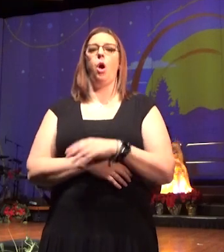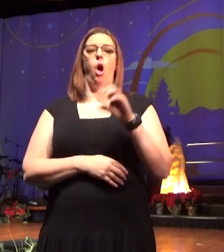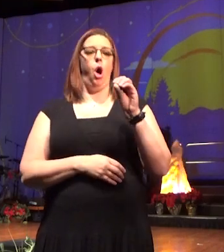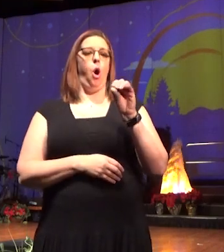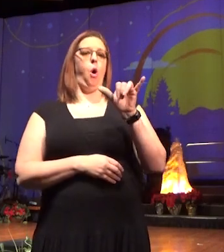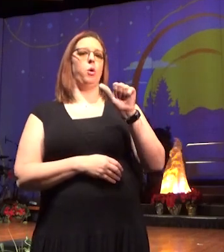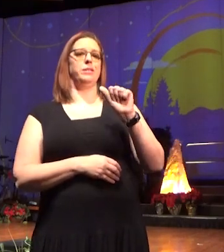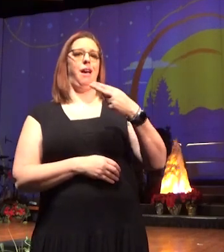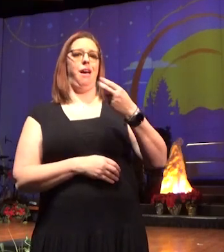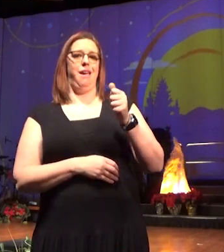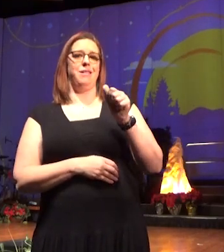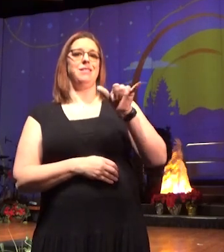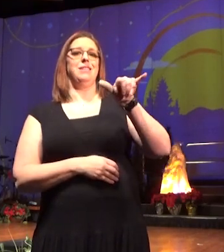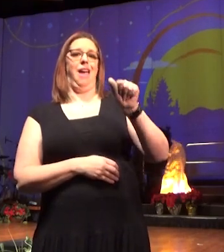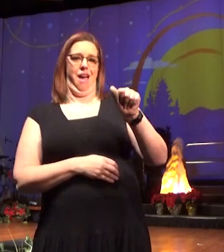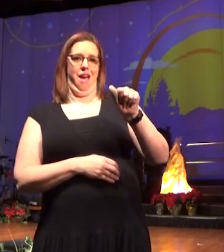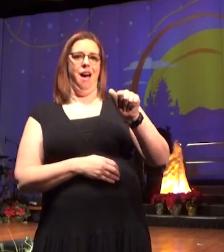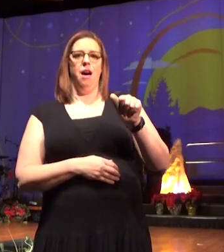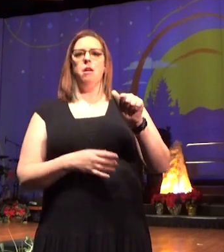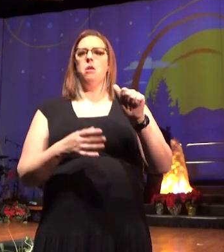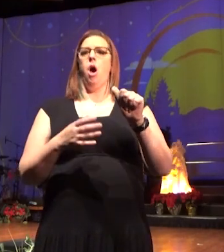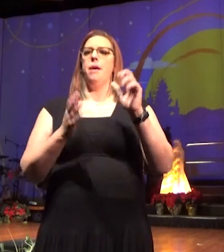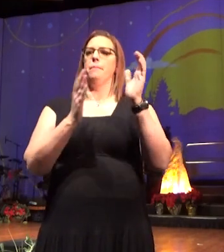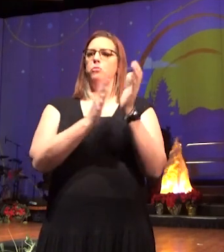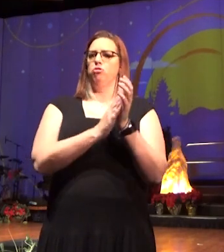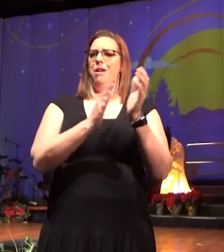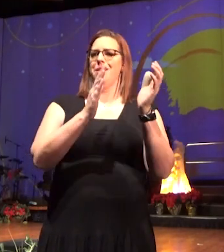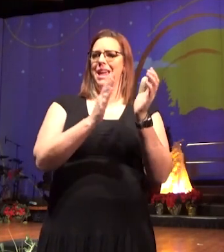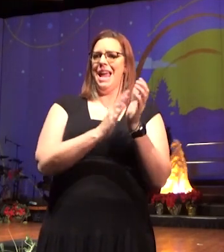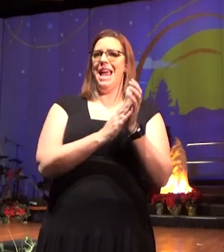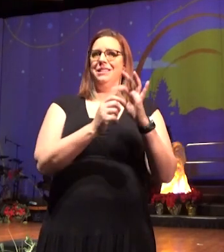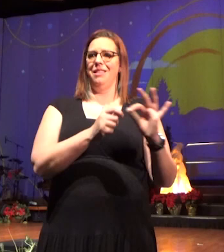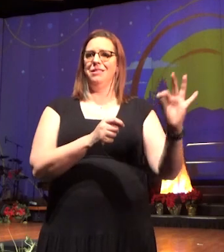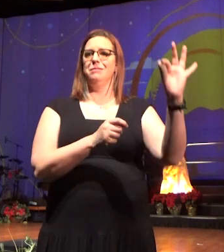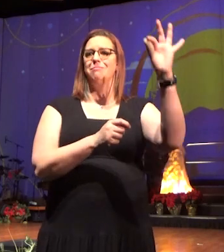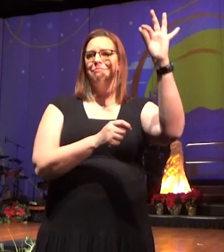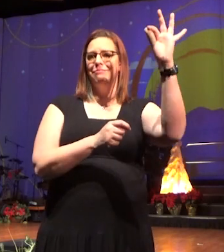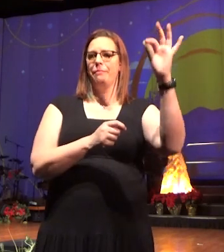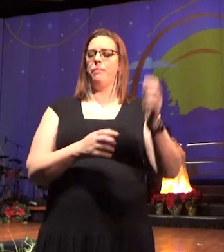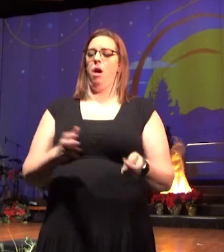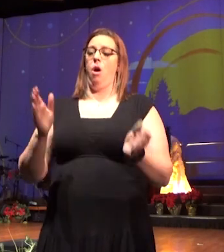Oh, yeah, hey, yeah. Oh, yeah, hey, yeah.